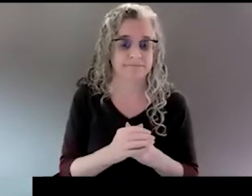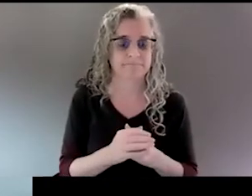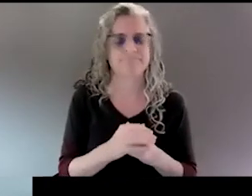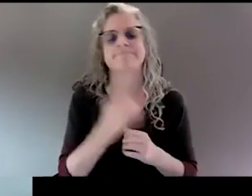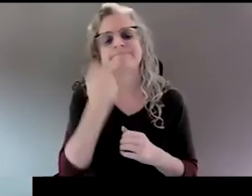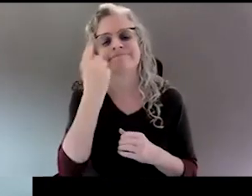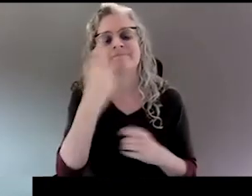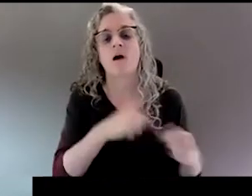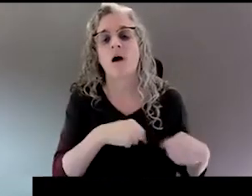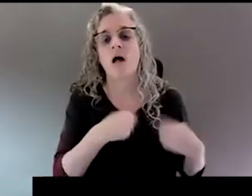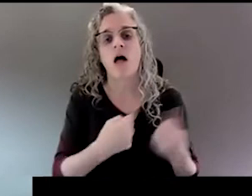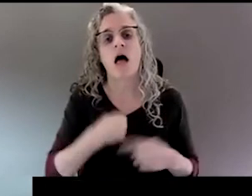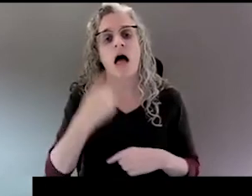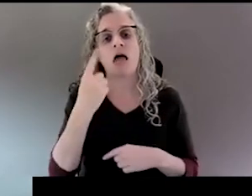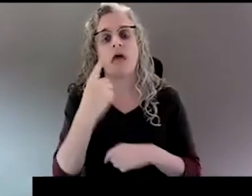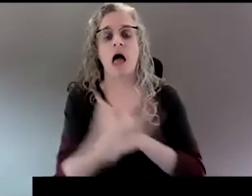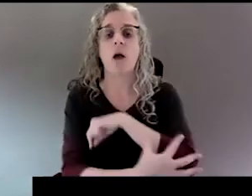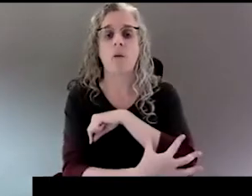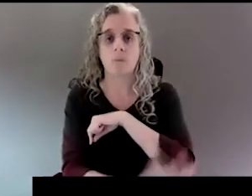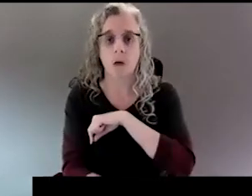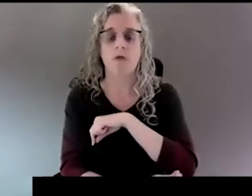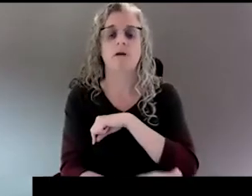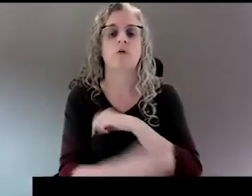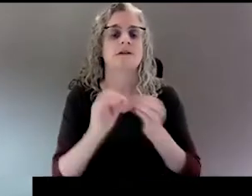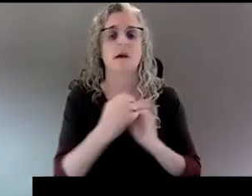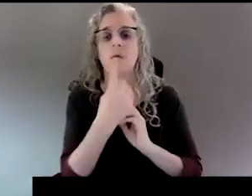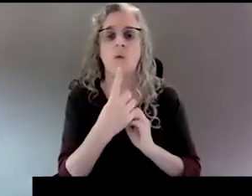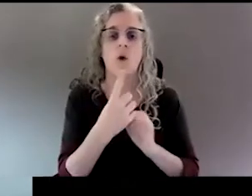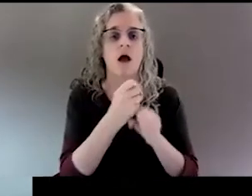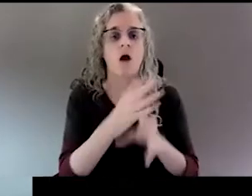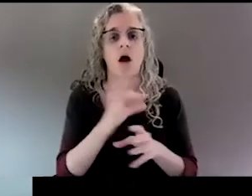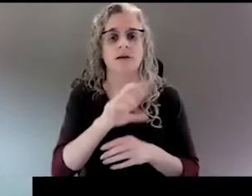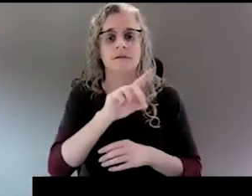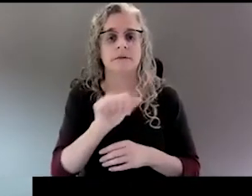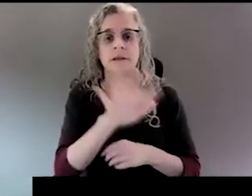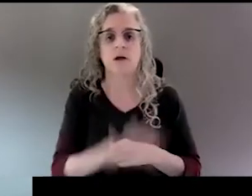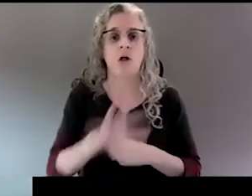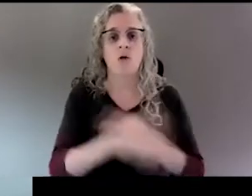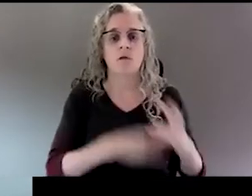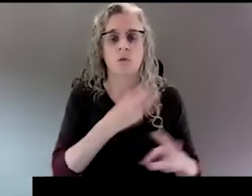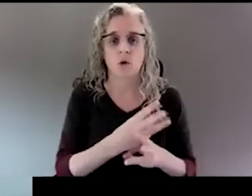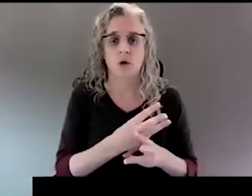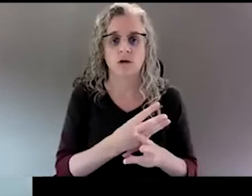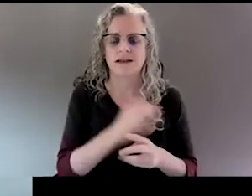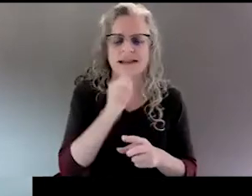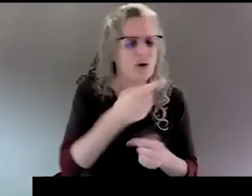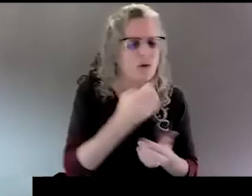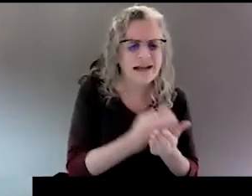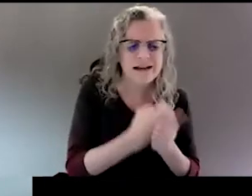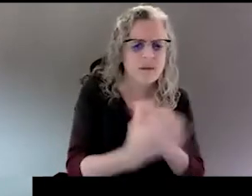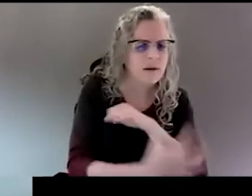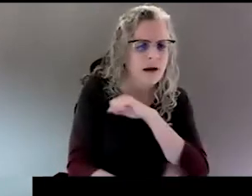was the leading cause of disability worldwide. And I didn't mean just economic poverty or poverty of access